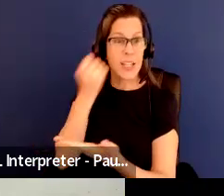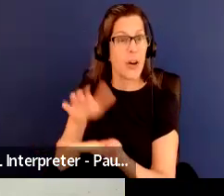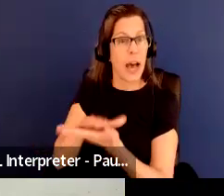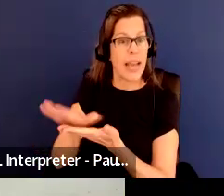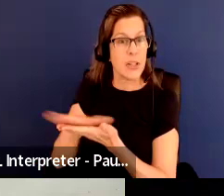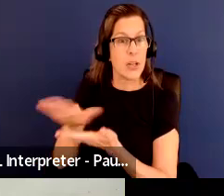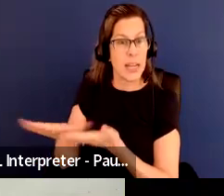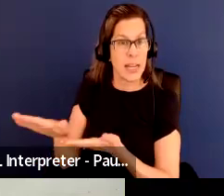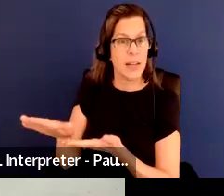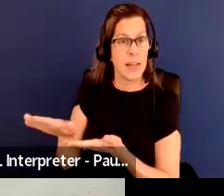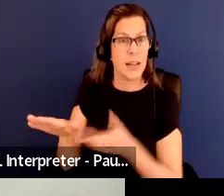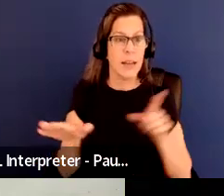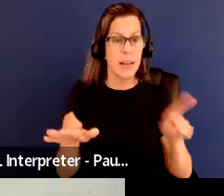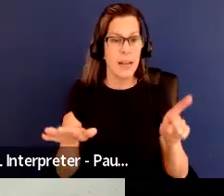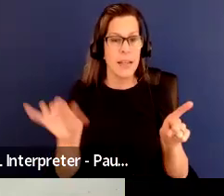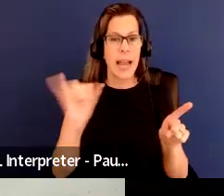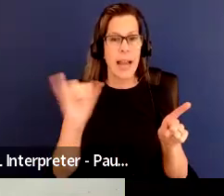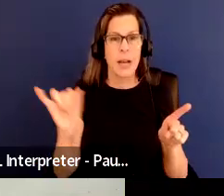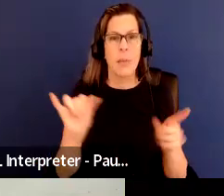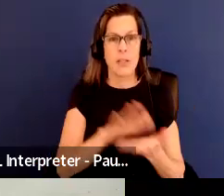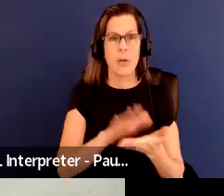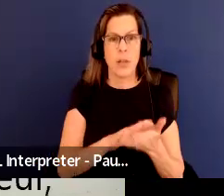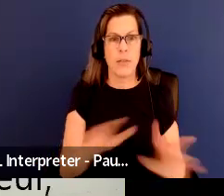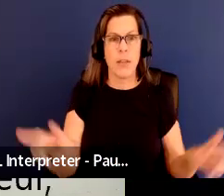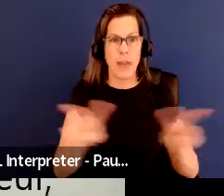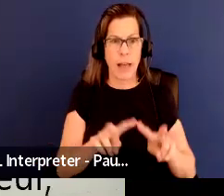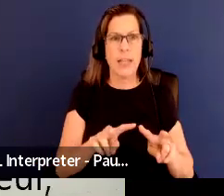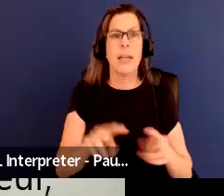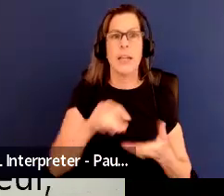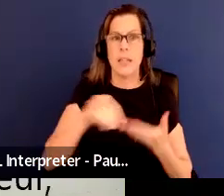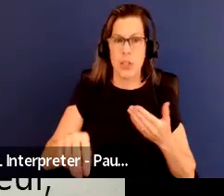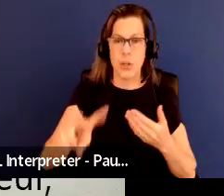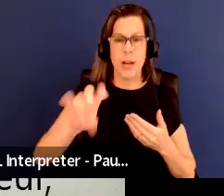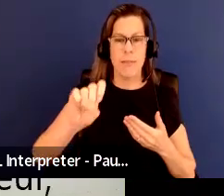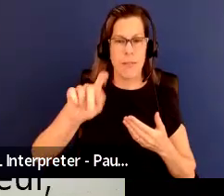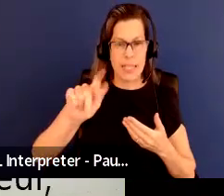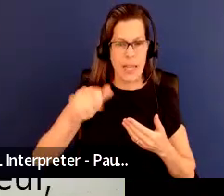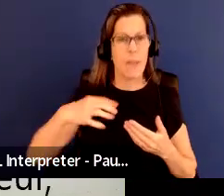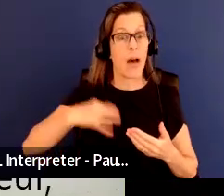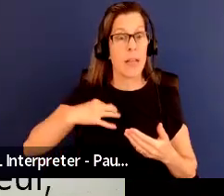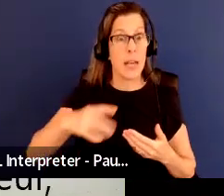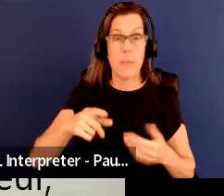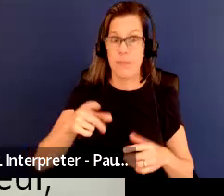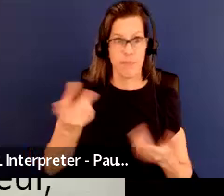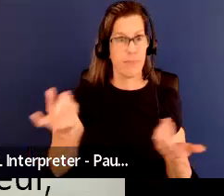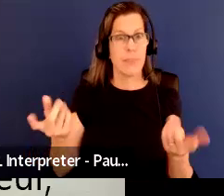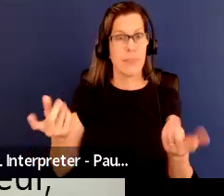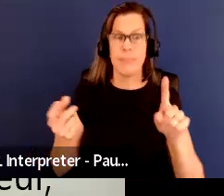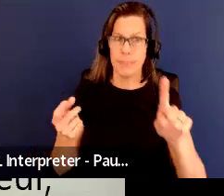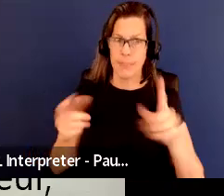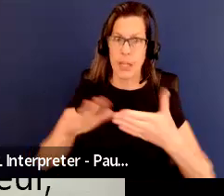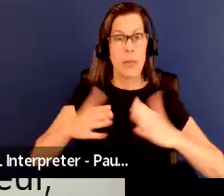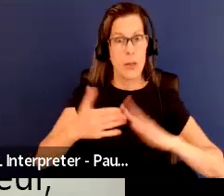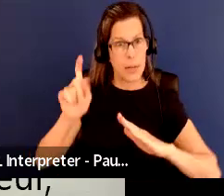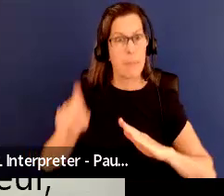Valley by student VISTA volunteers. And then you can't talk about our community